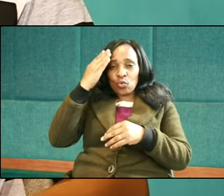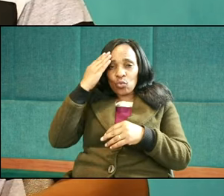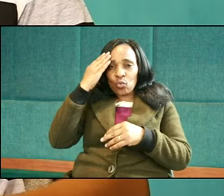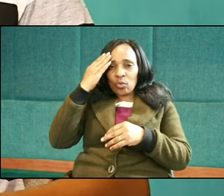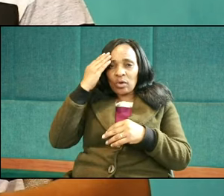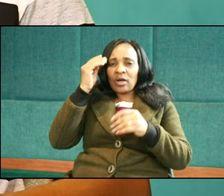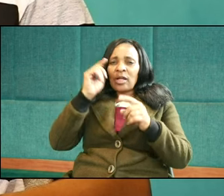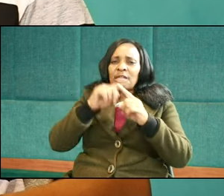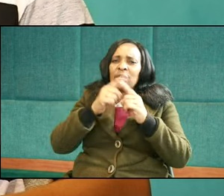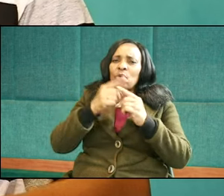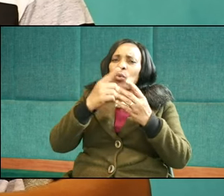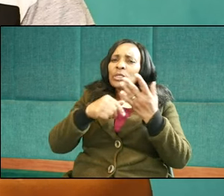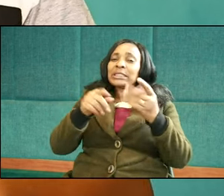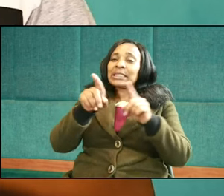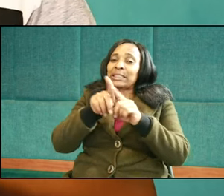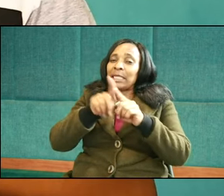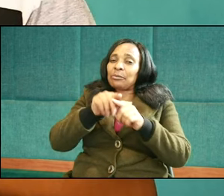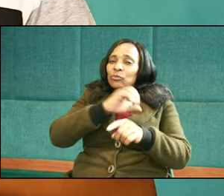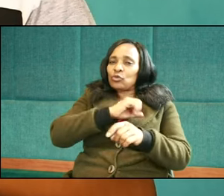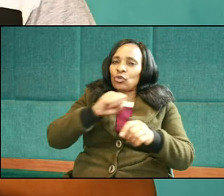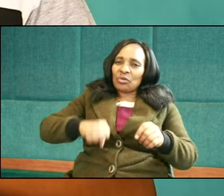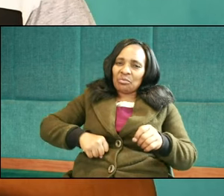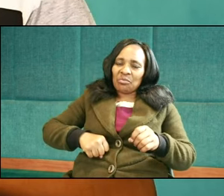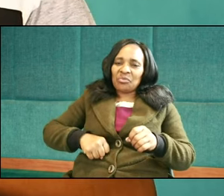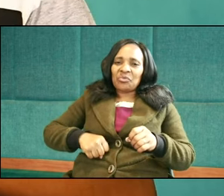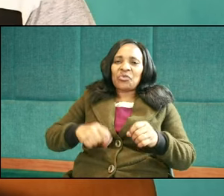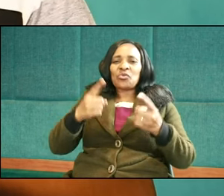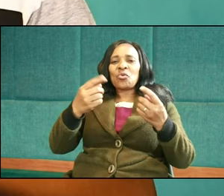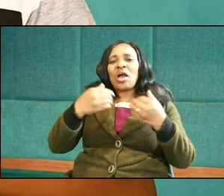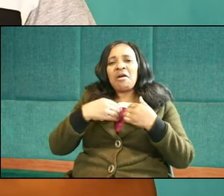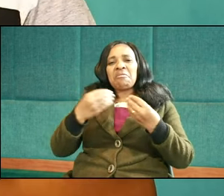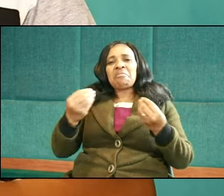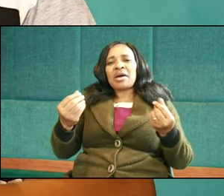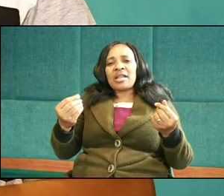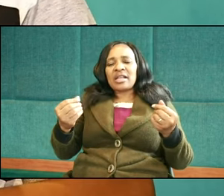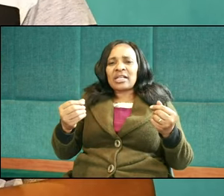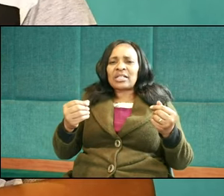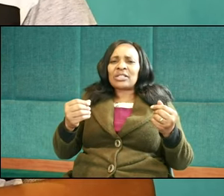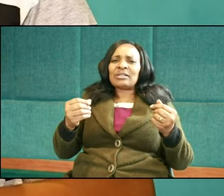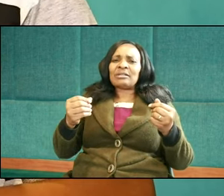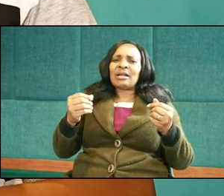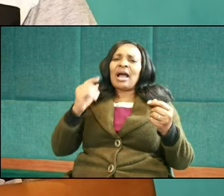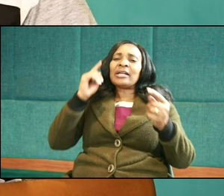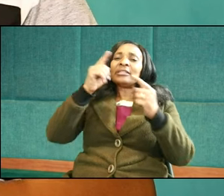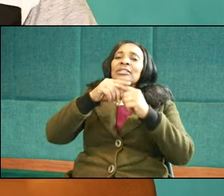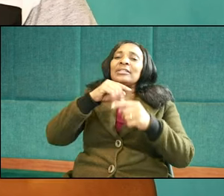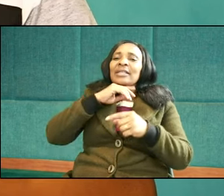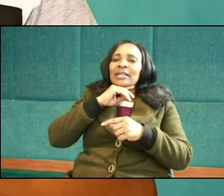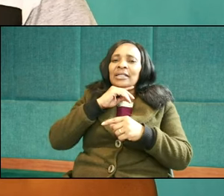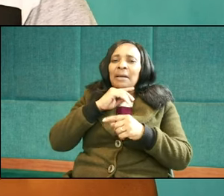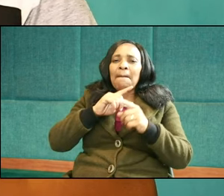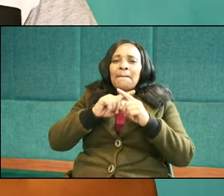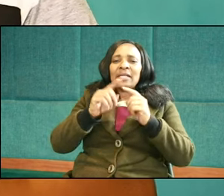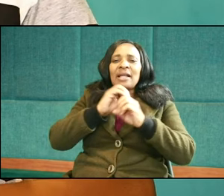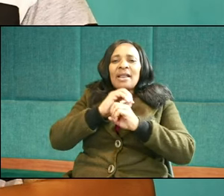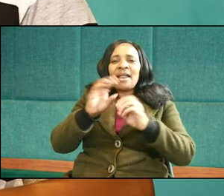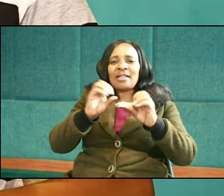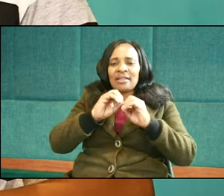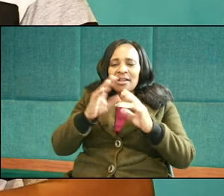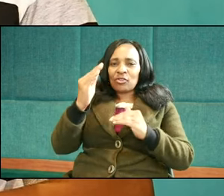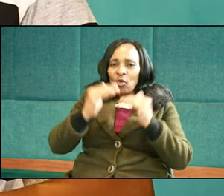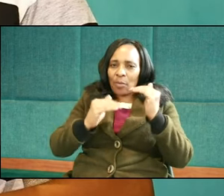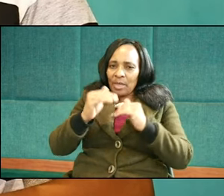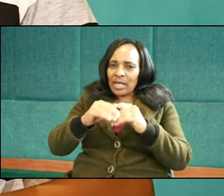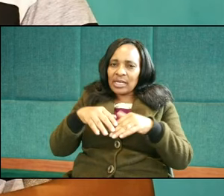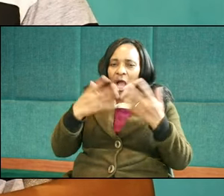old age like Solomon did and you still have money up to your death, it's nothing compared to